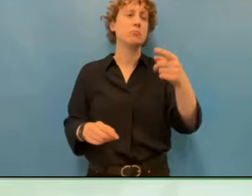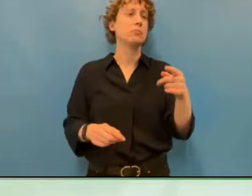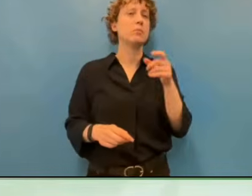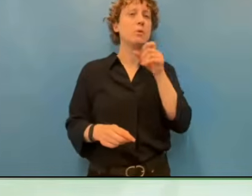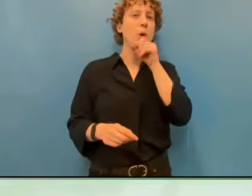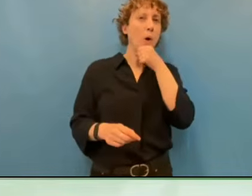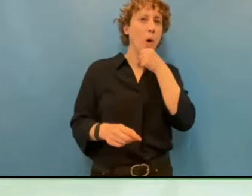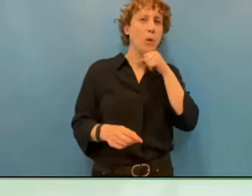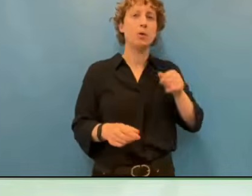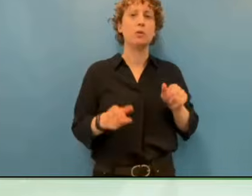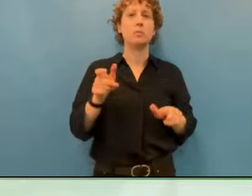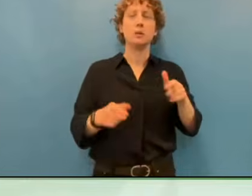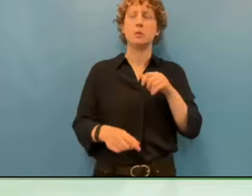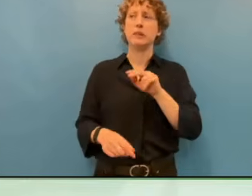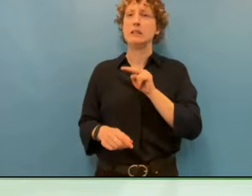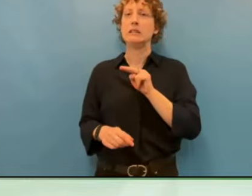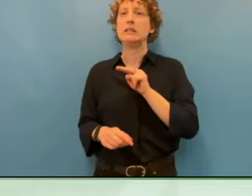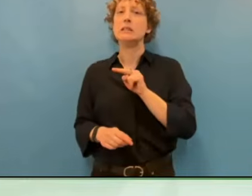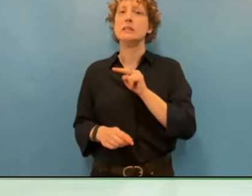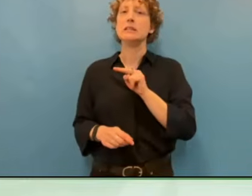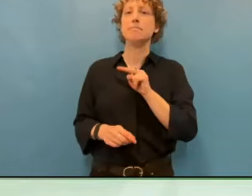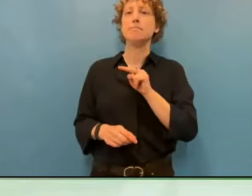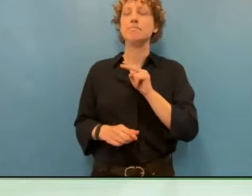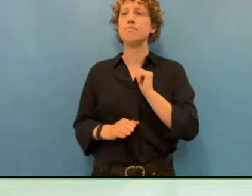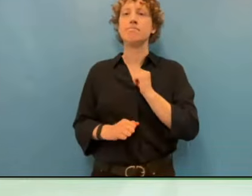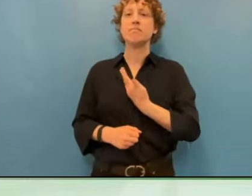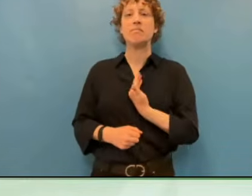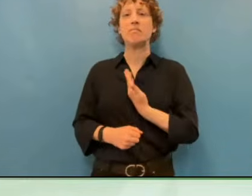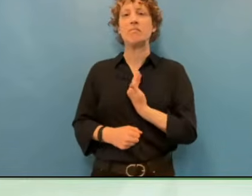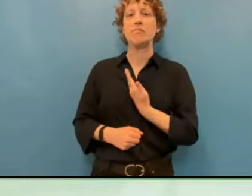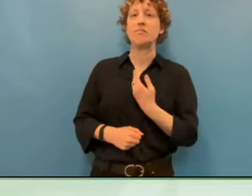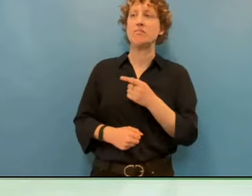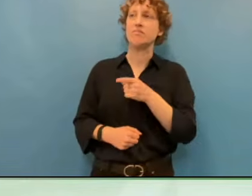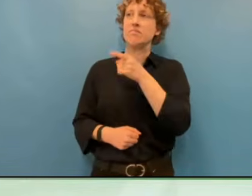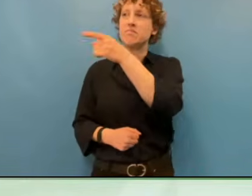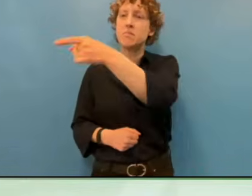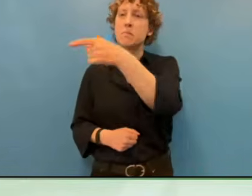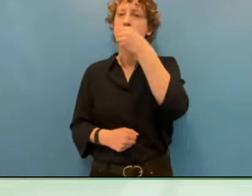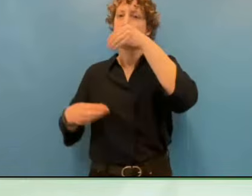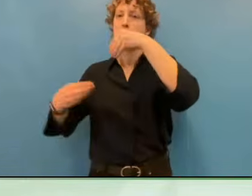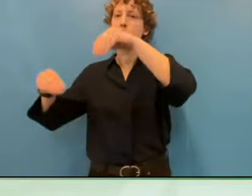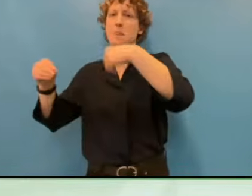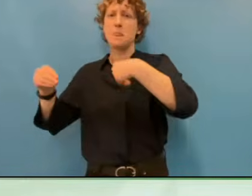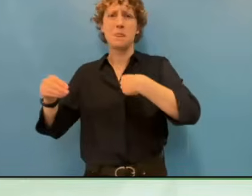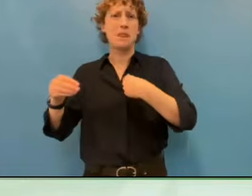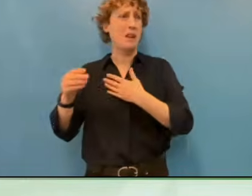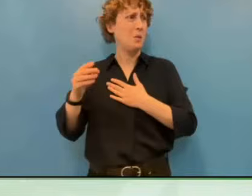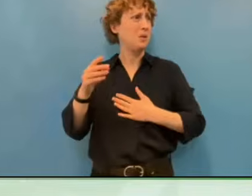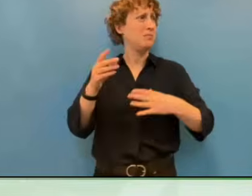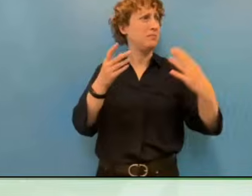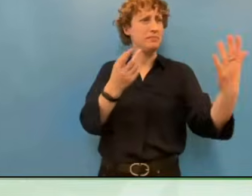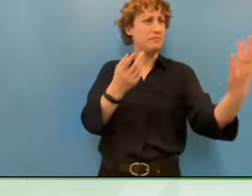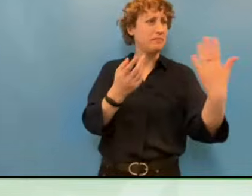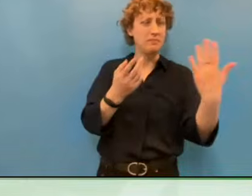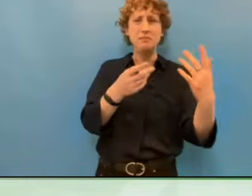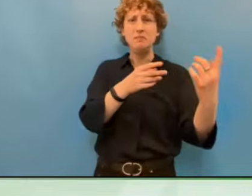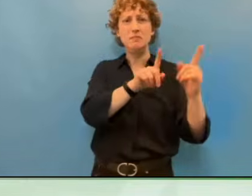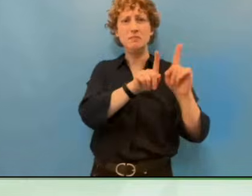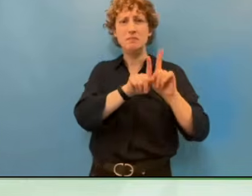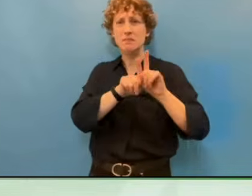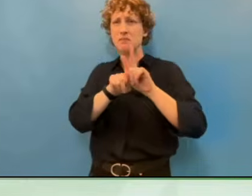have access or to have a control about what's happening. I want the person who takes care about me to do exactly what they